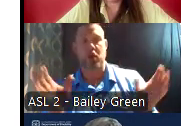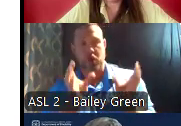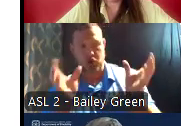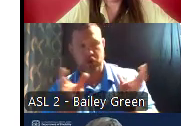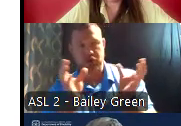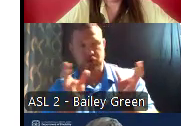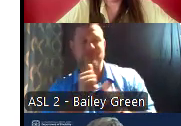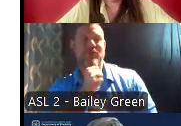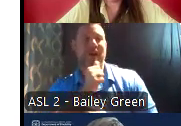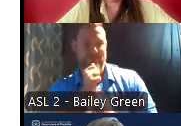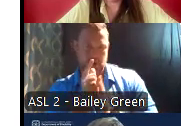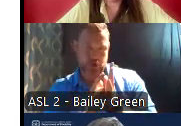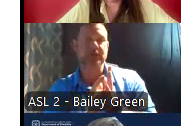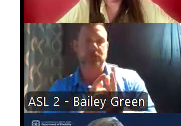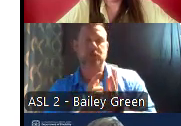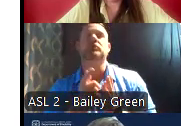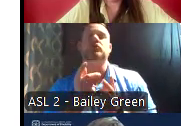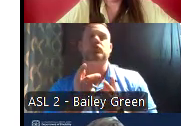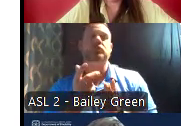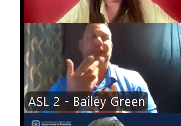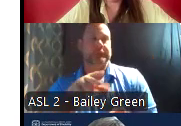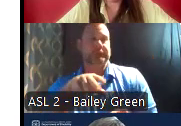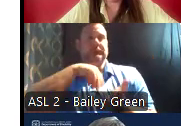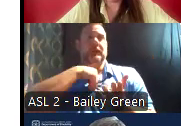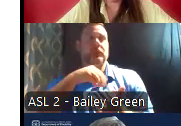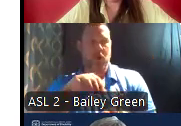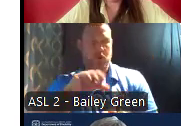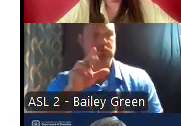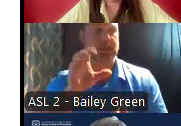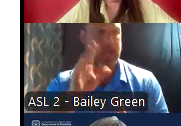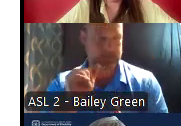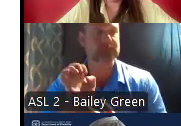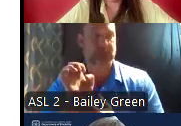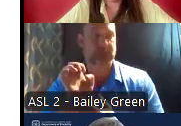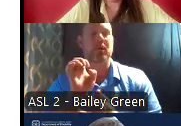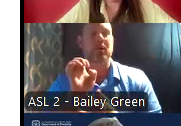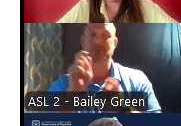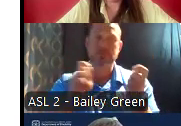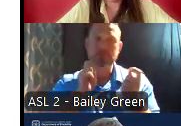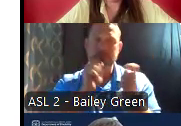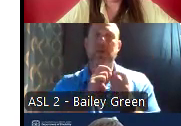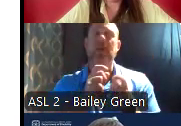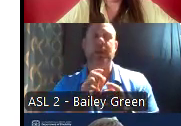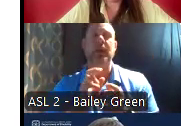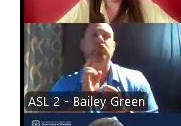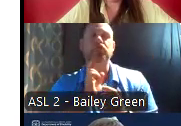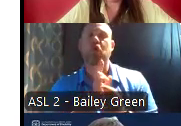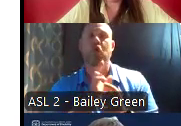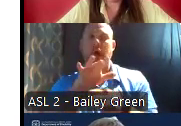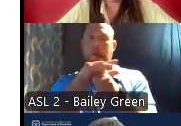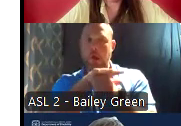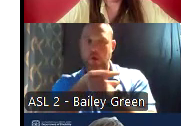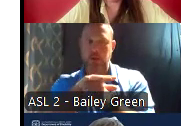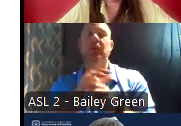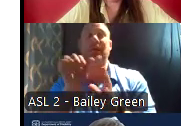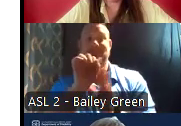attorneys to take civil elder abuse and exploitation cases, particularly in rural areas of the state where